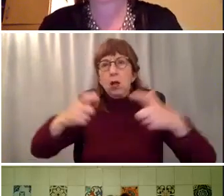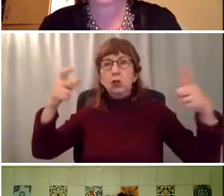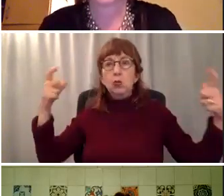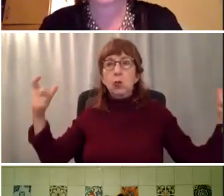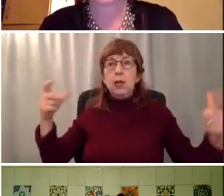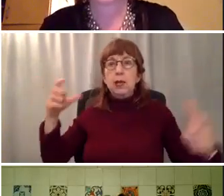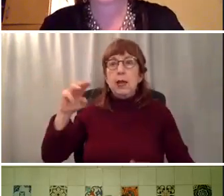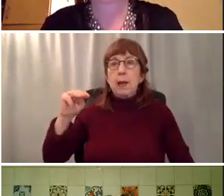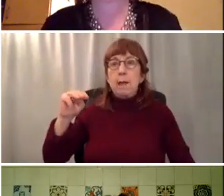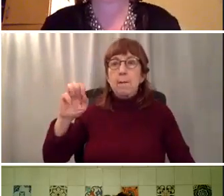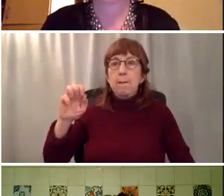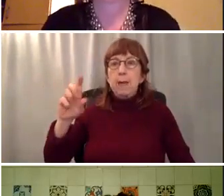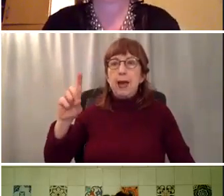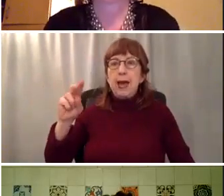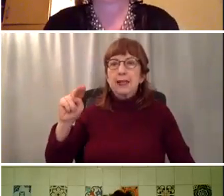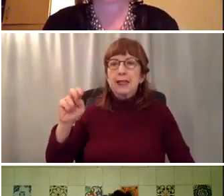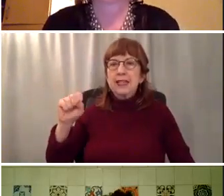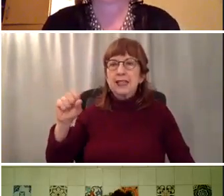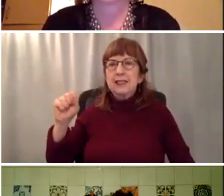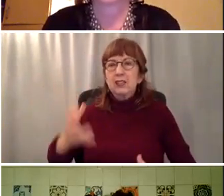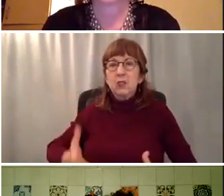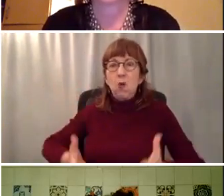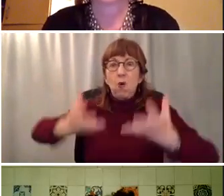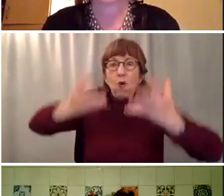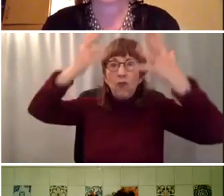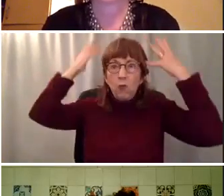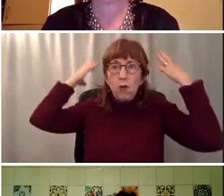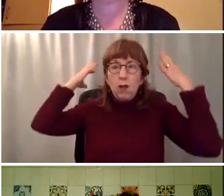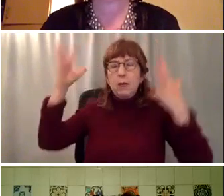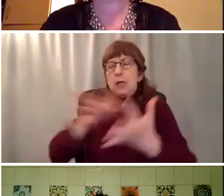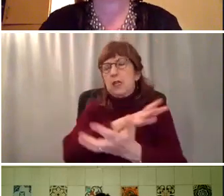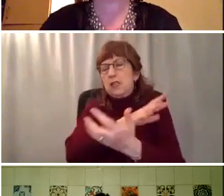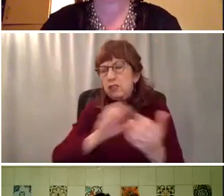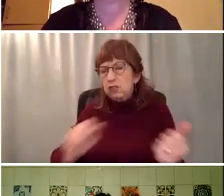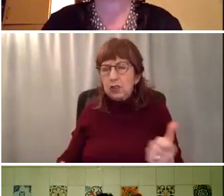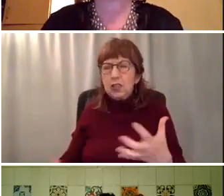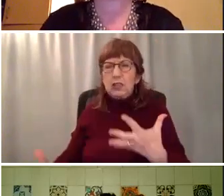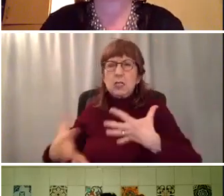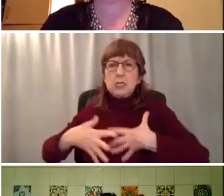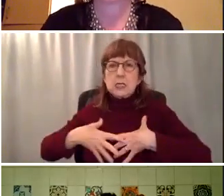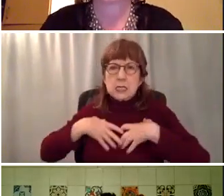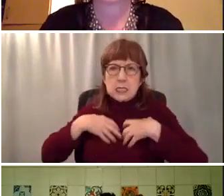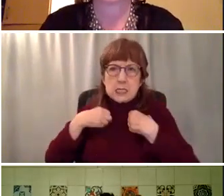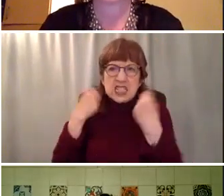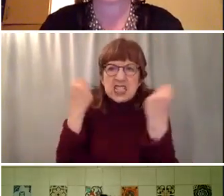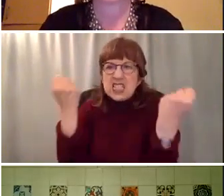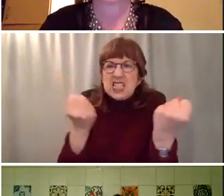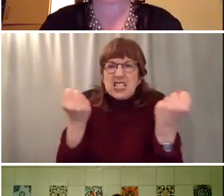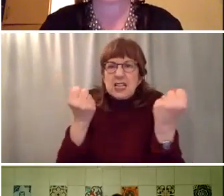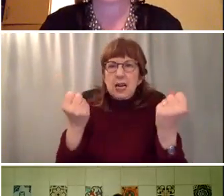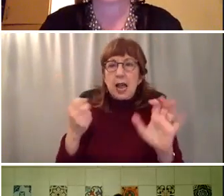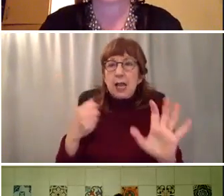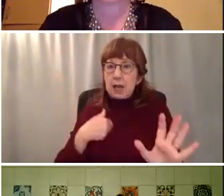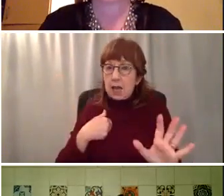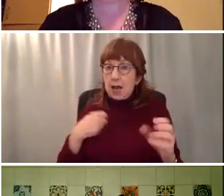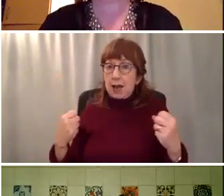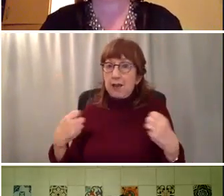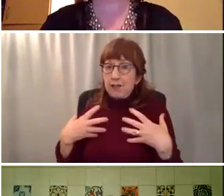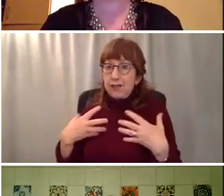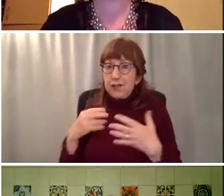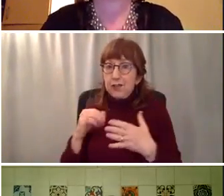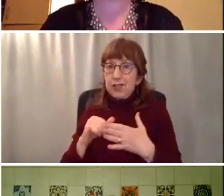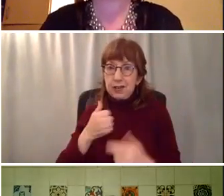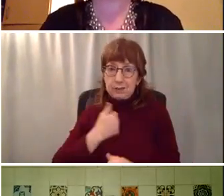that is destructive, that is overwhelming, that is all consuming, and that's something that I fear personally.